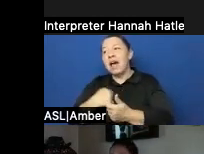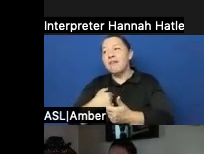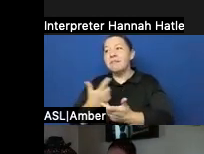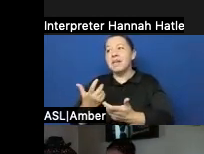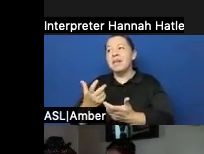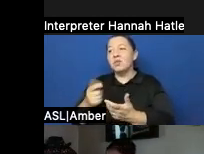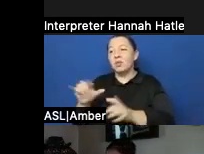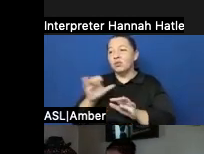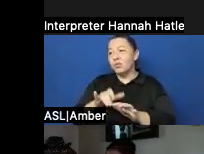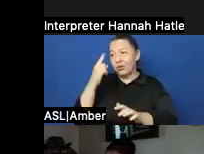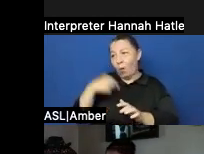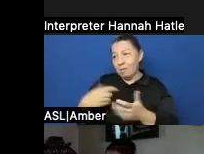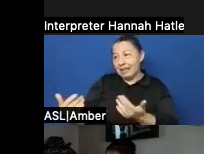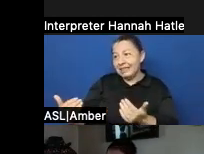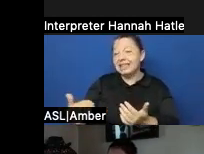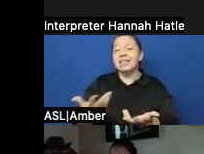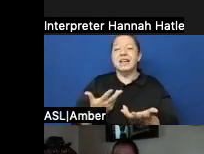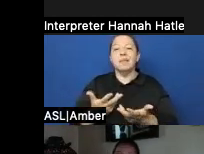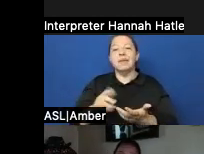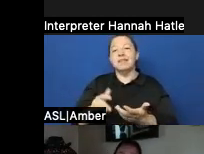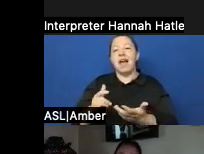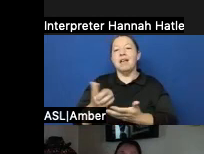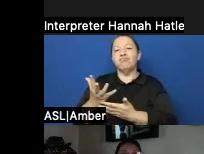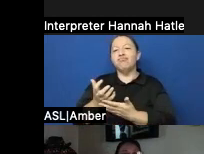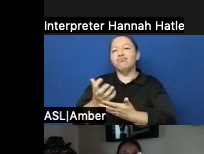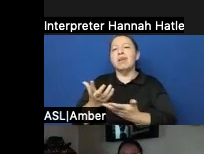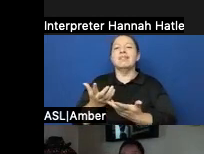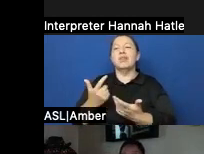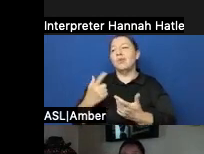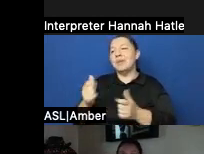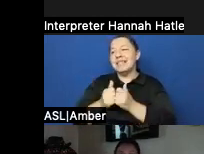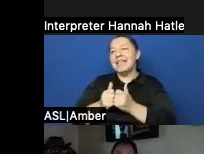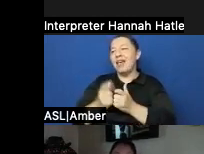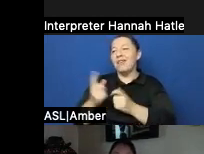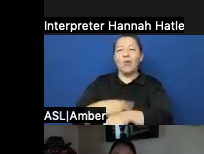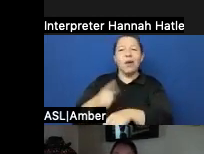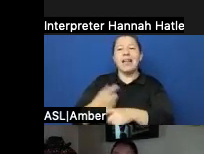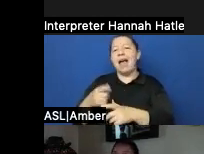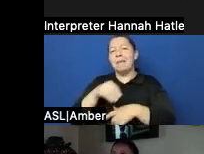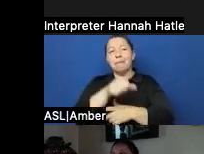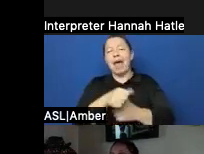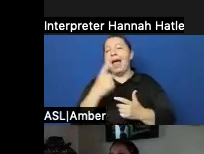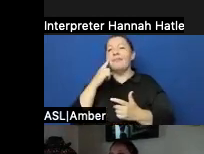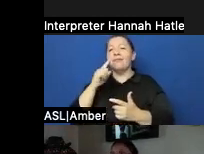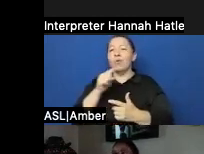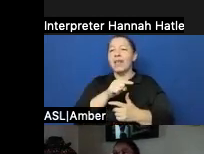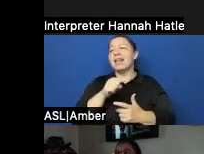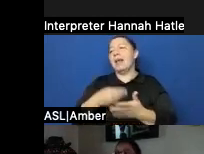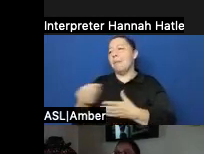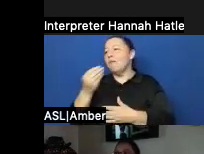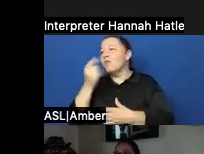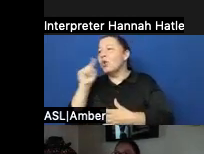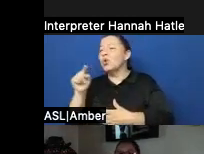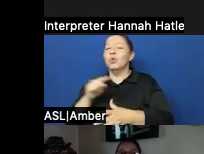baby, baby. We've been together for so long. I paid your mom's rent. I bought you food. I've really, if you do